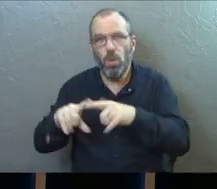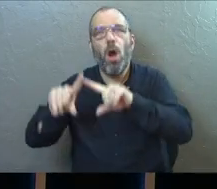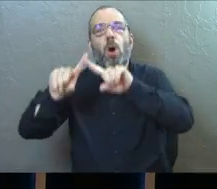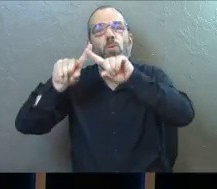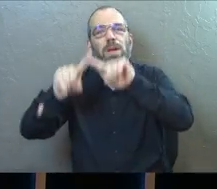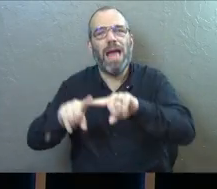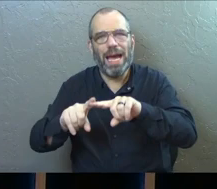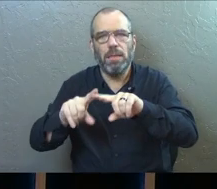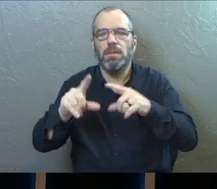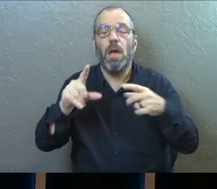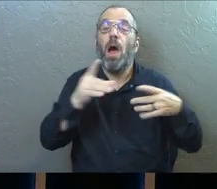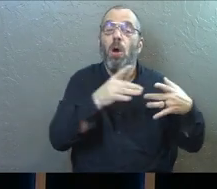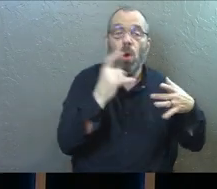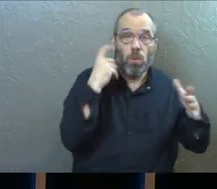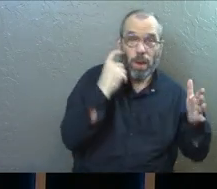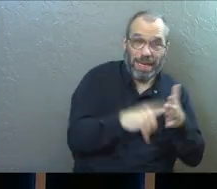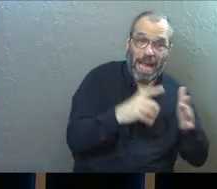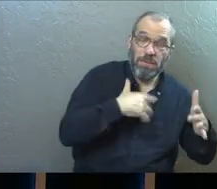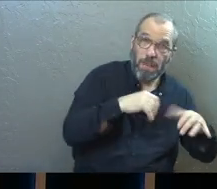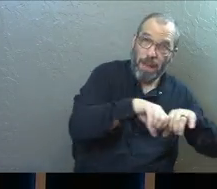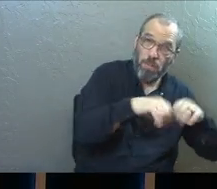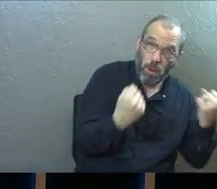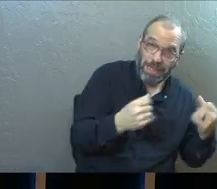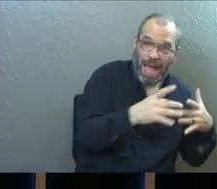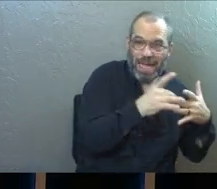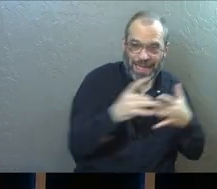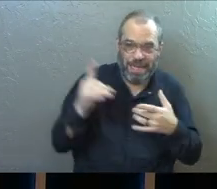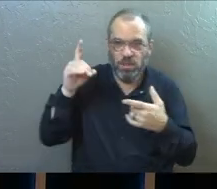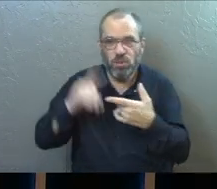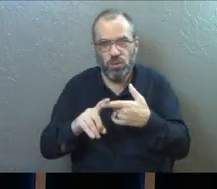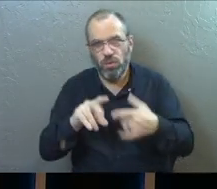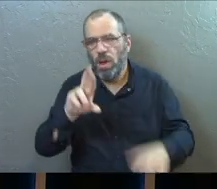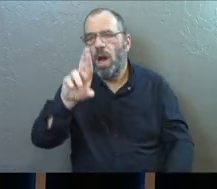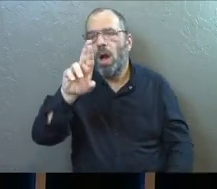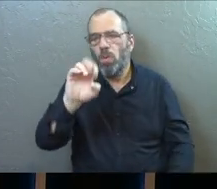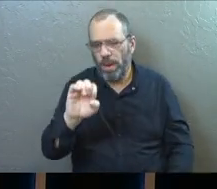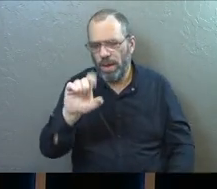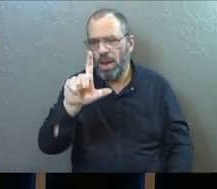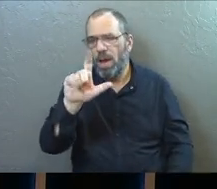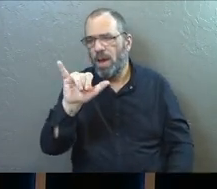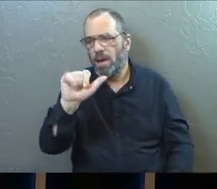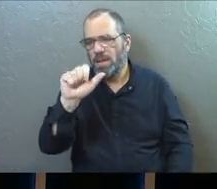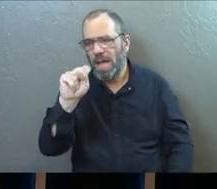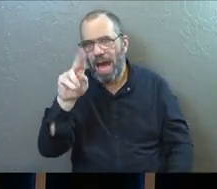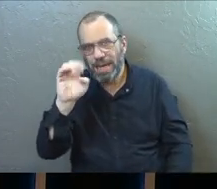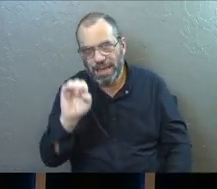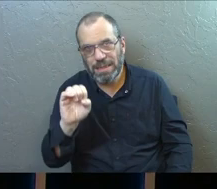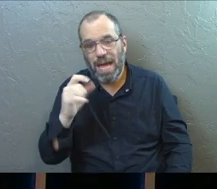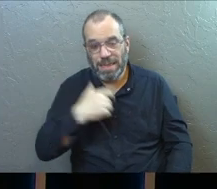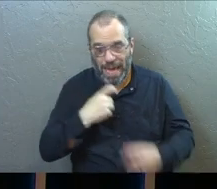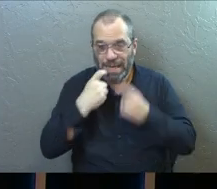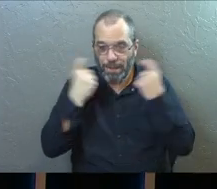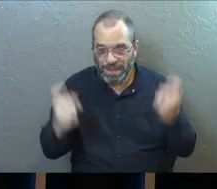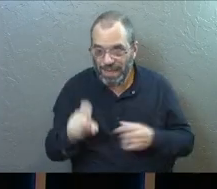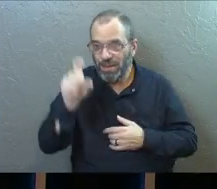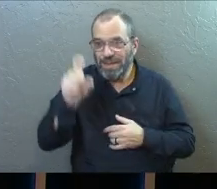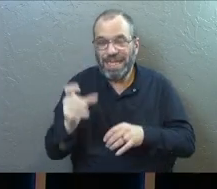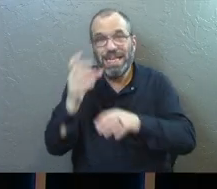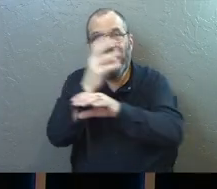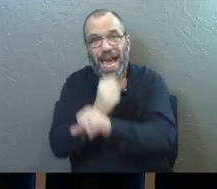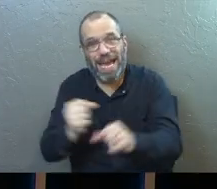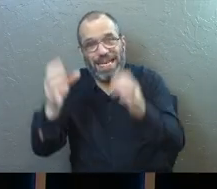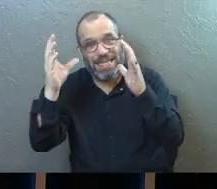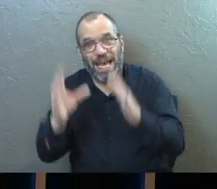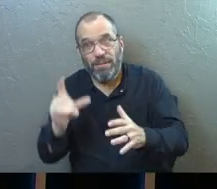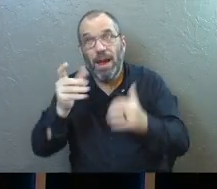reliance. Recognizing my brokenness leads to reliance. In other words, it pushes me to see that I am a sinner in need of a savior.